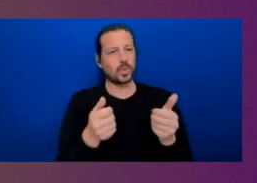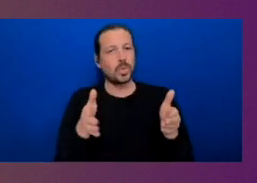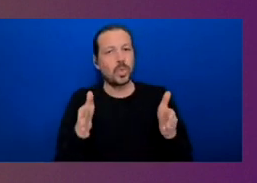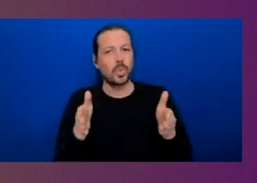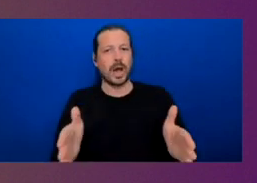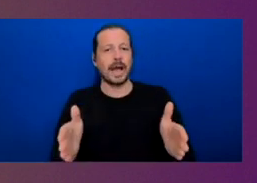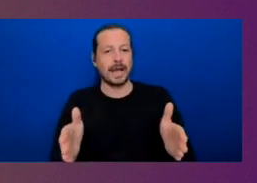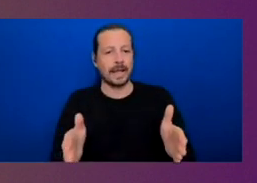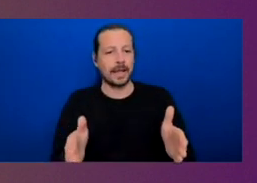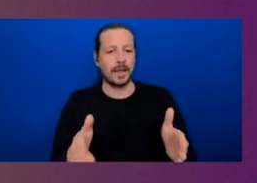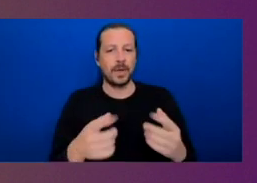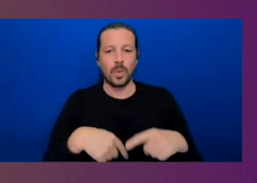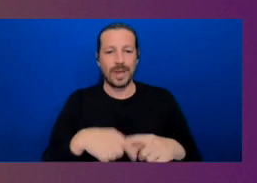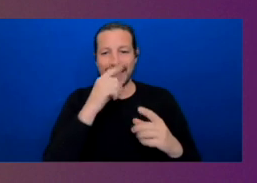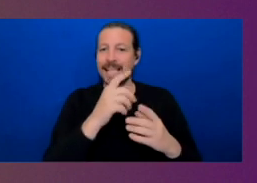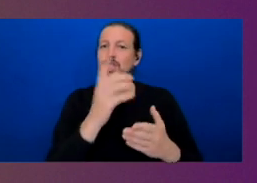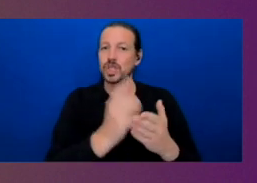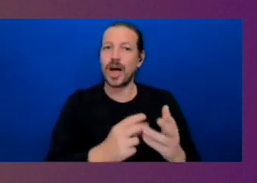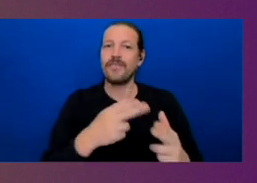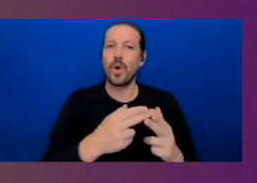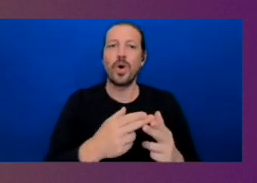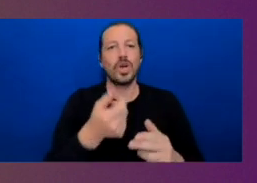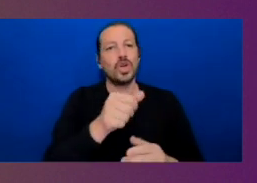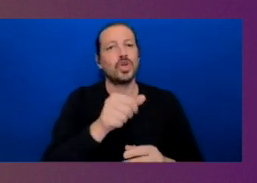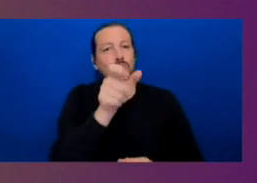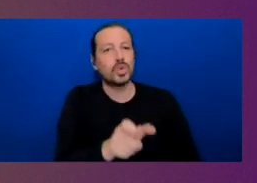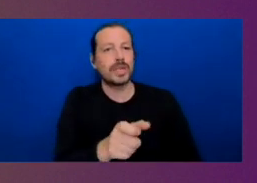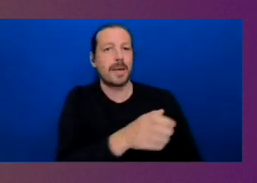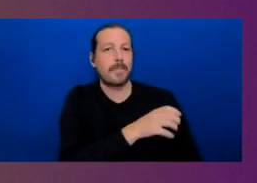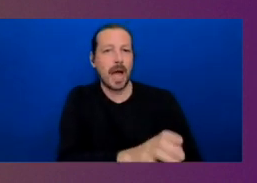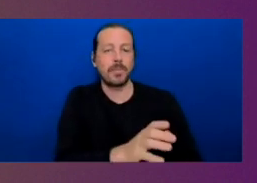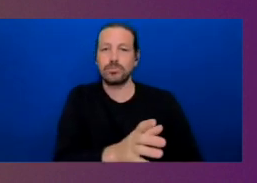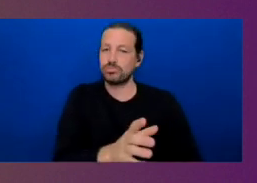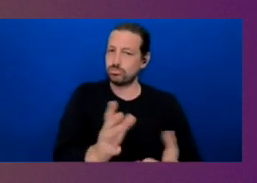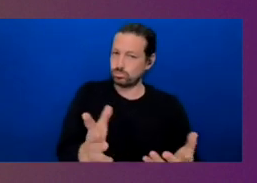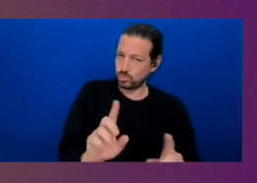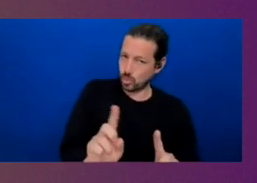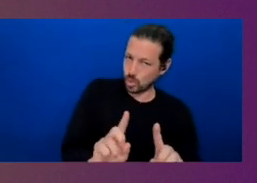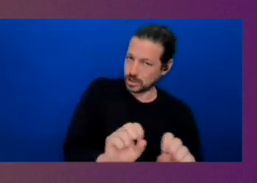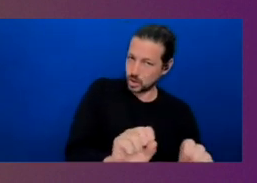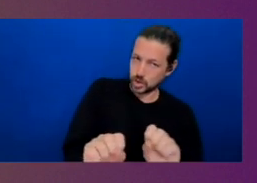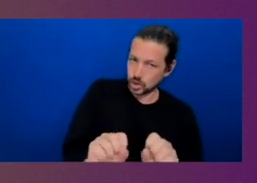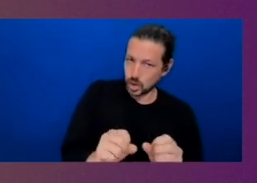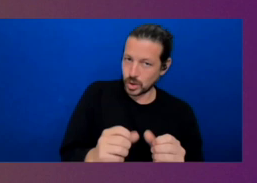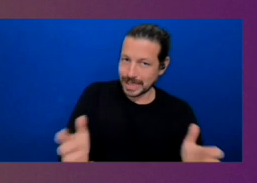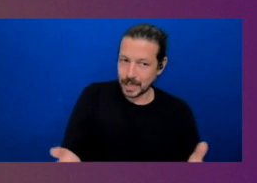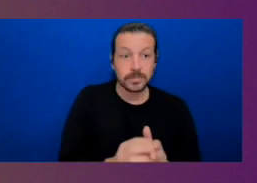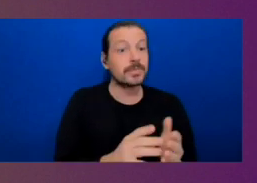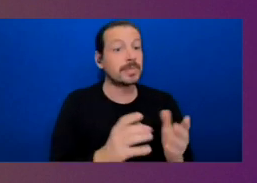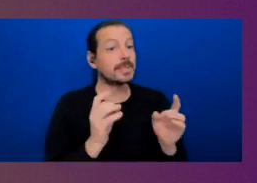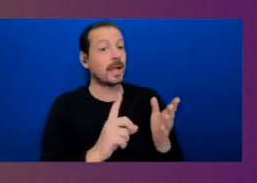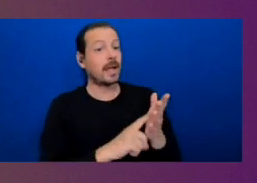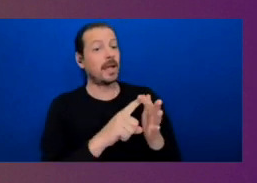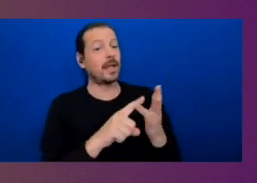design for user empowerment, what would your insight or what would your encouragement be? Let's start with you, Leonie.